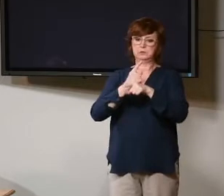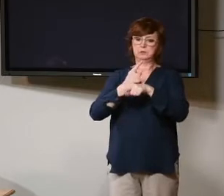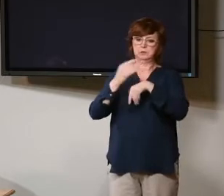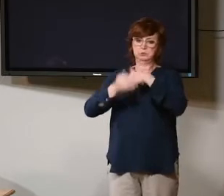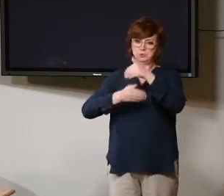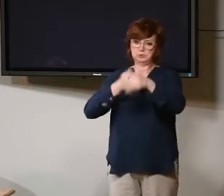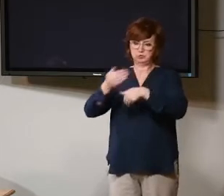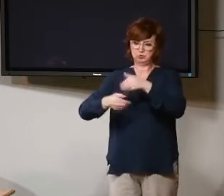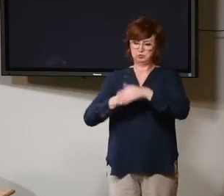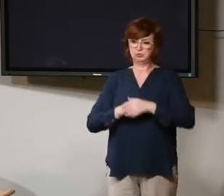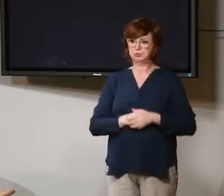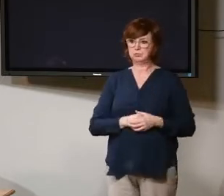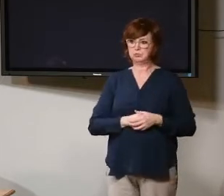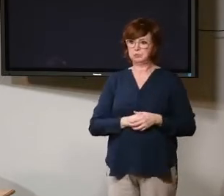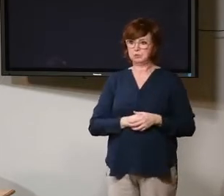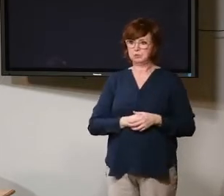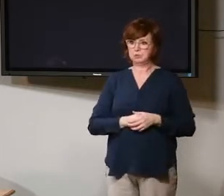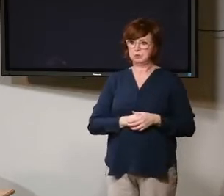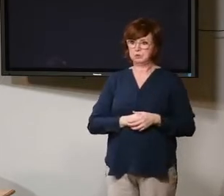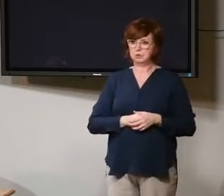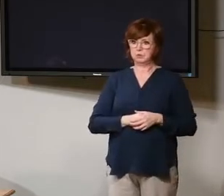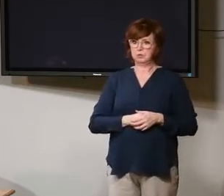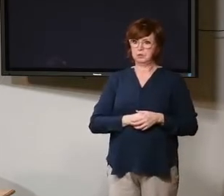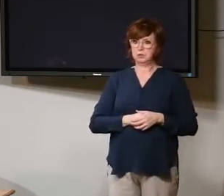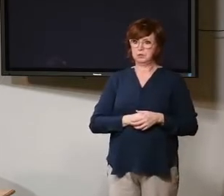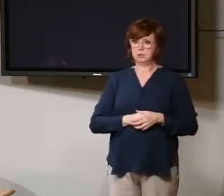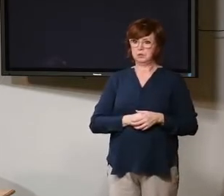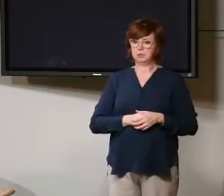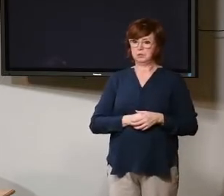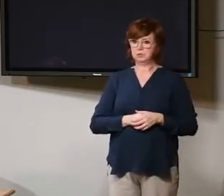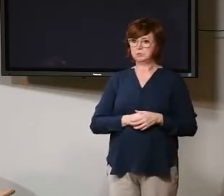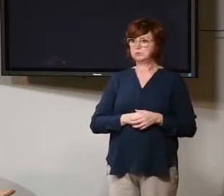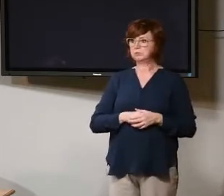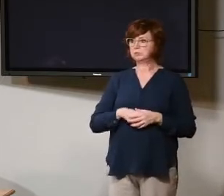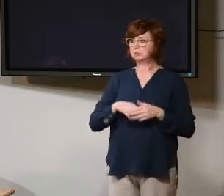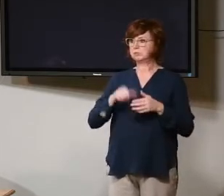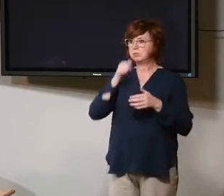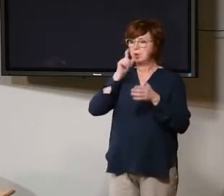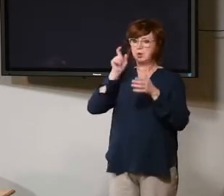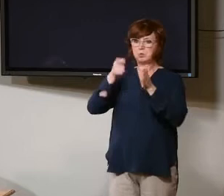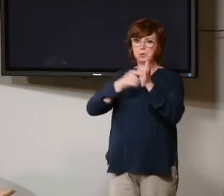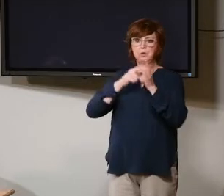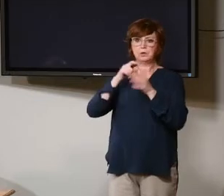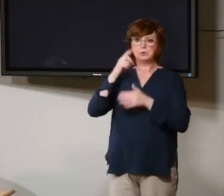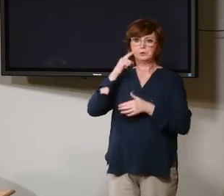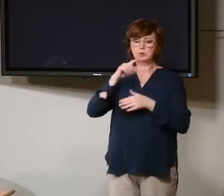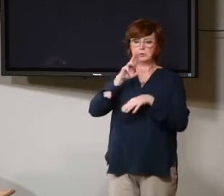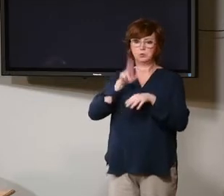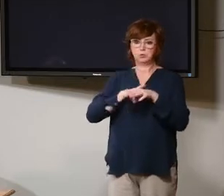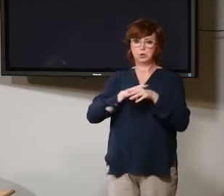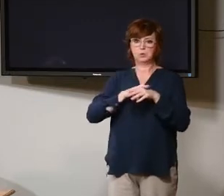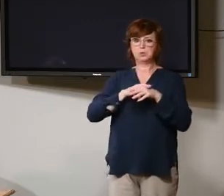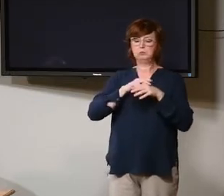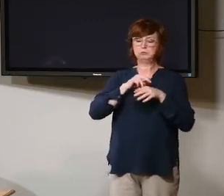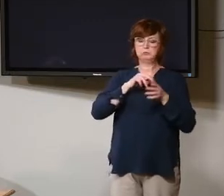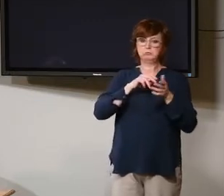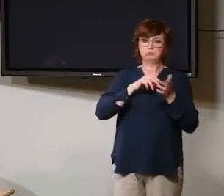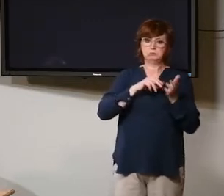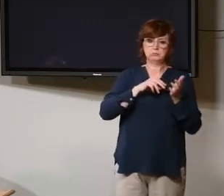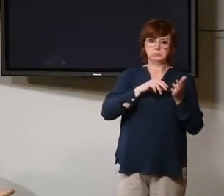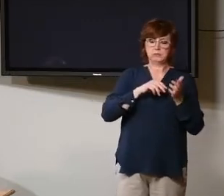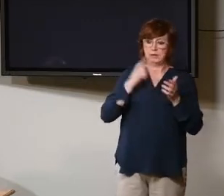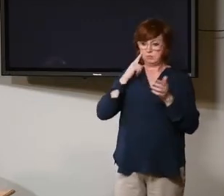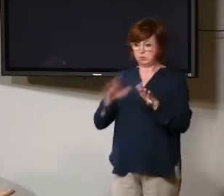sufficient protection for routine droplet precautions. And we have to remember that all the transmission events in